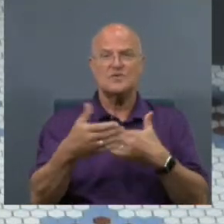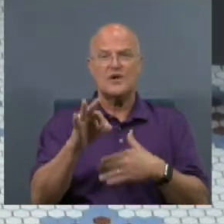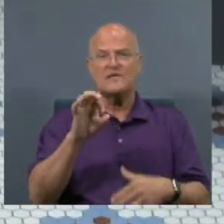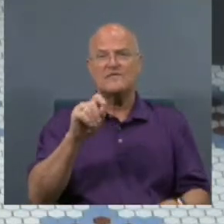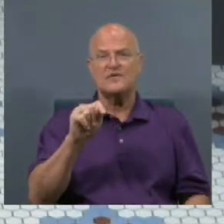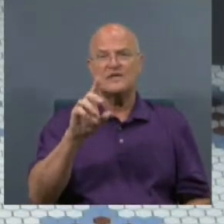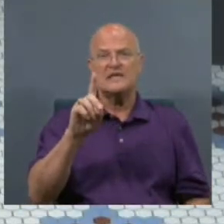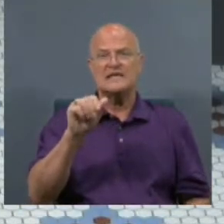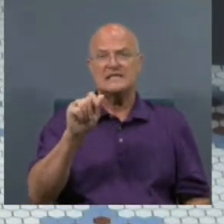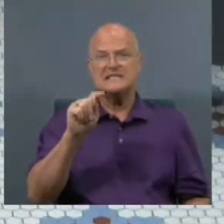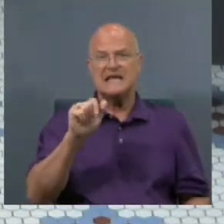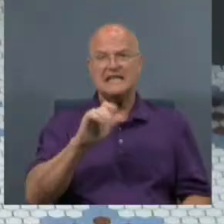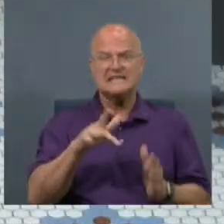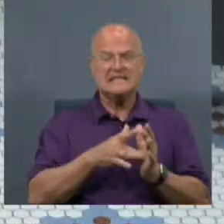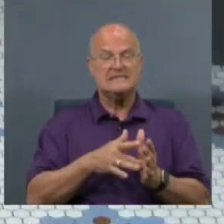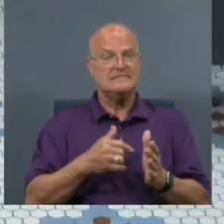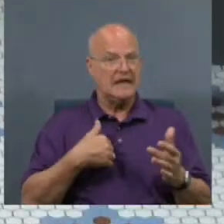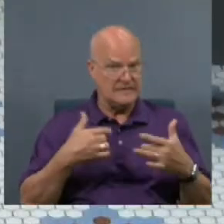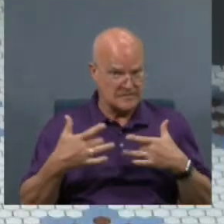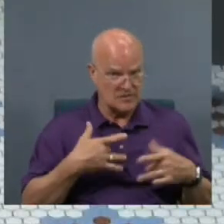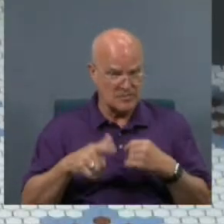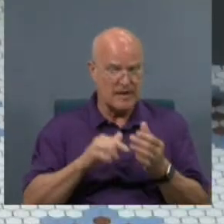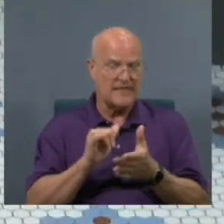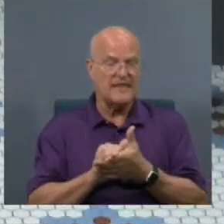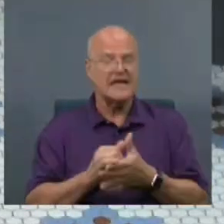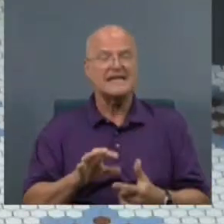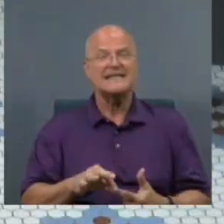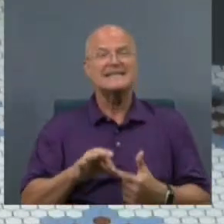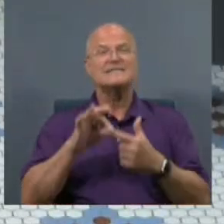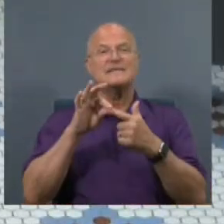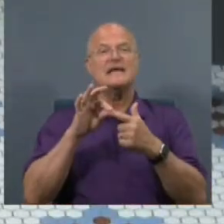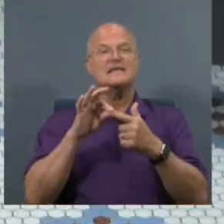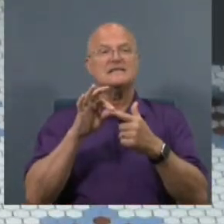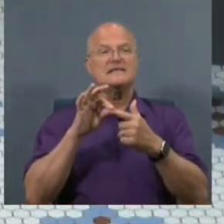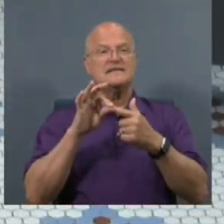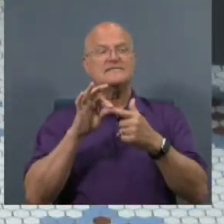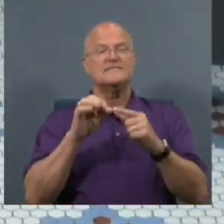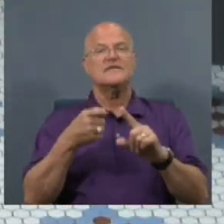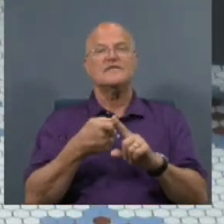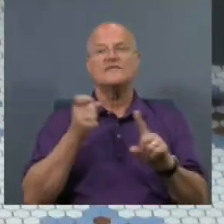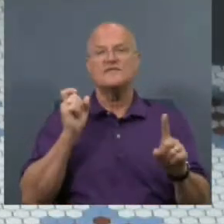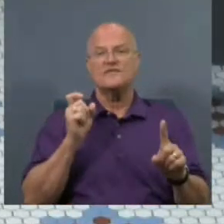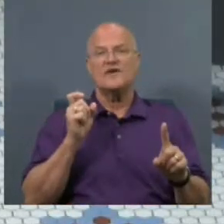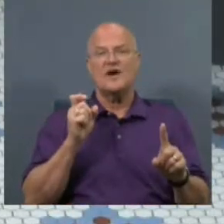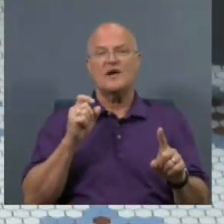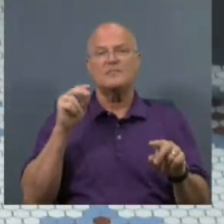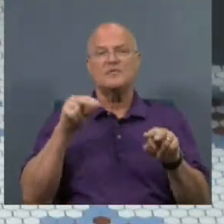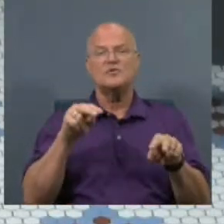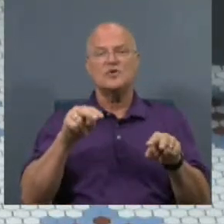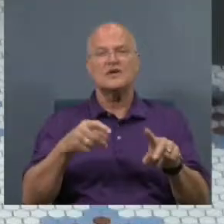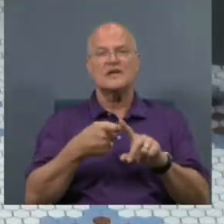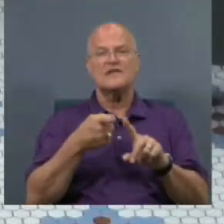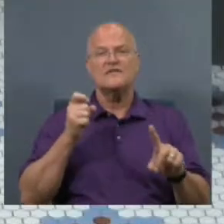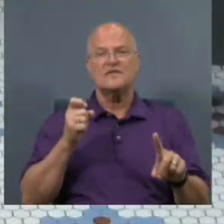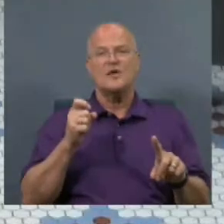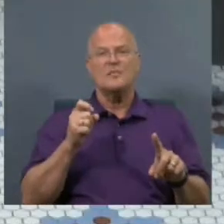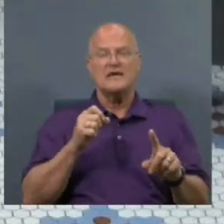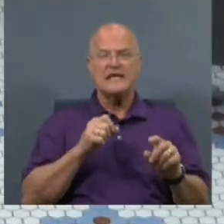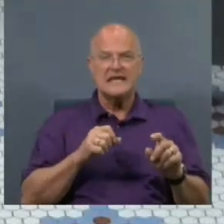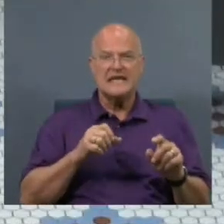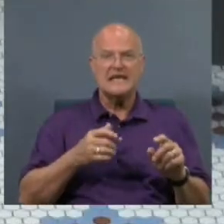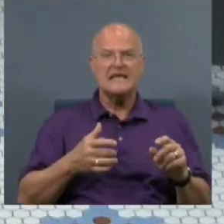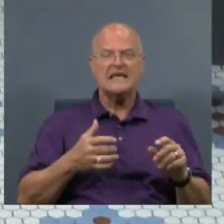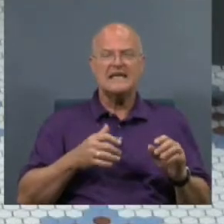center, which I do have concerns about that, especially from looking at it from a